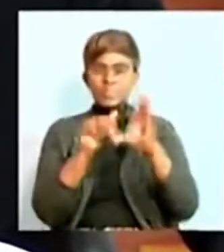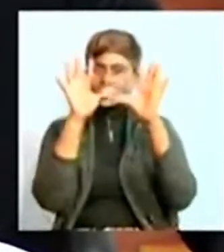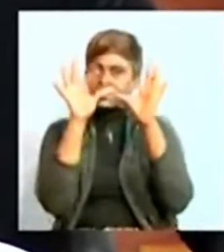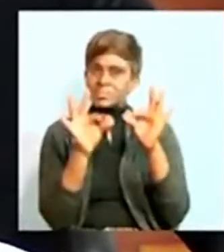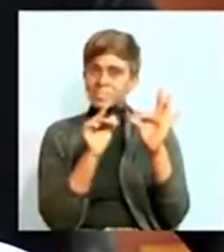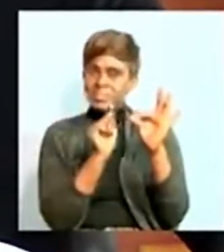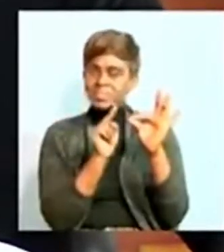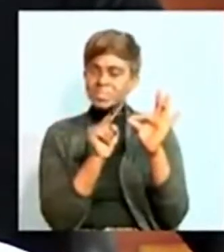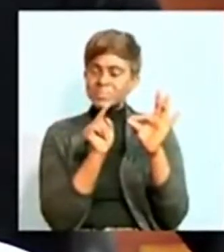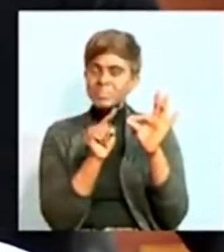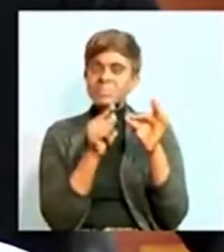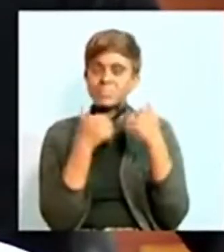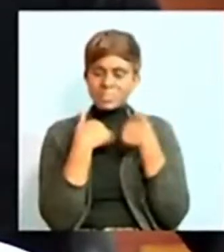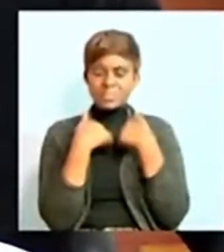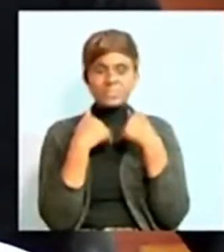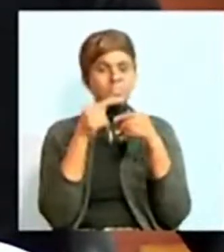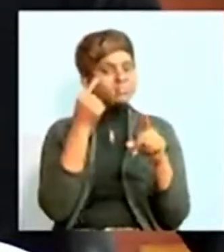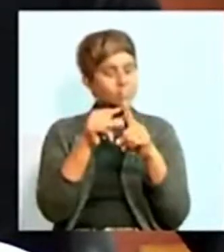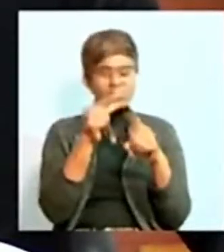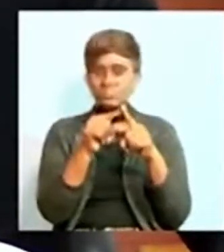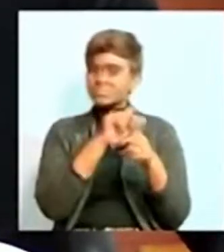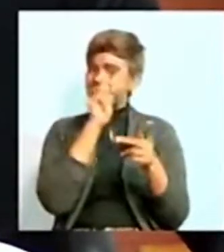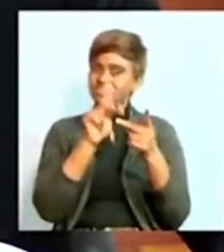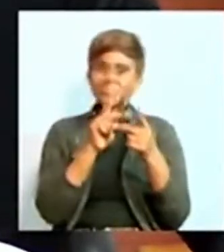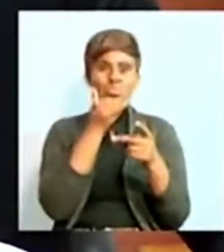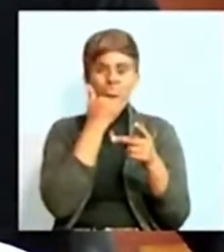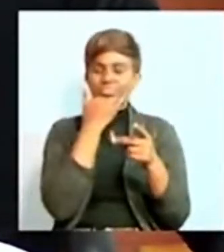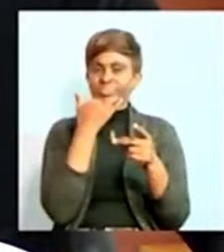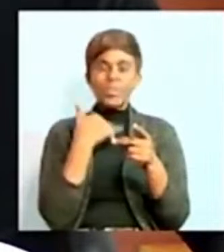accounts there's no words like omission.